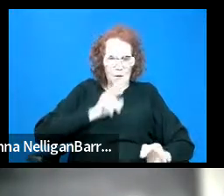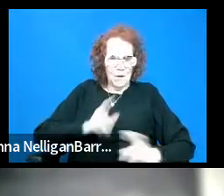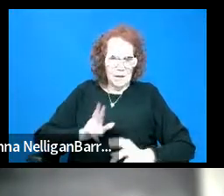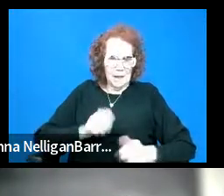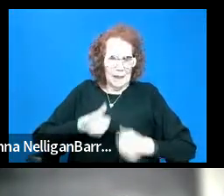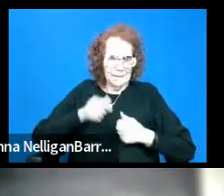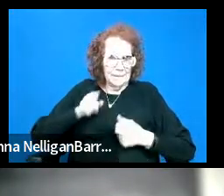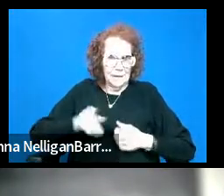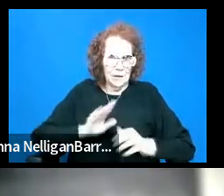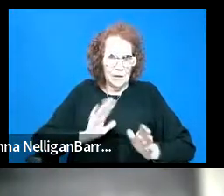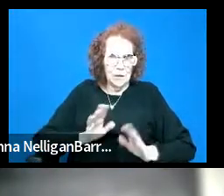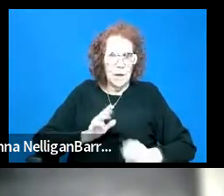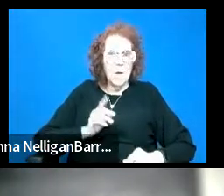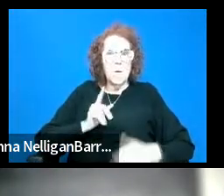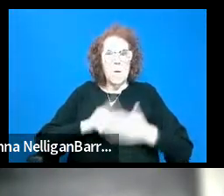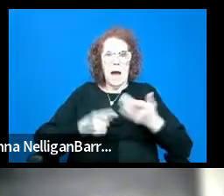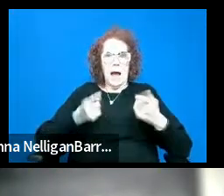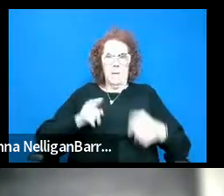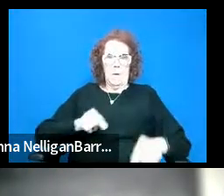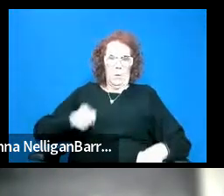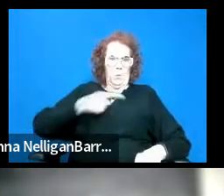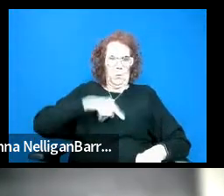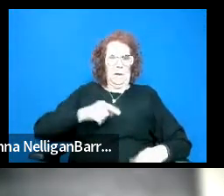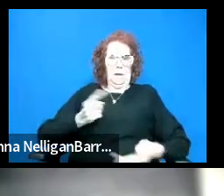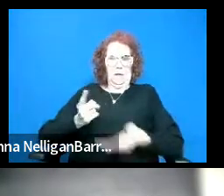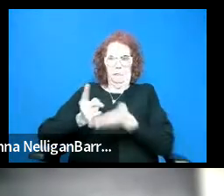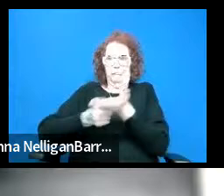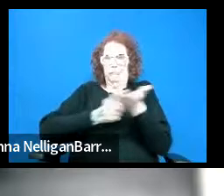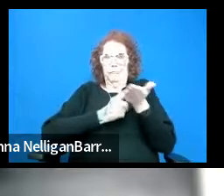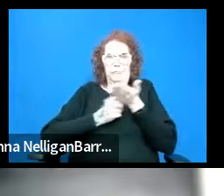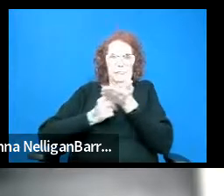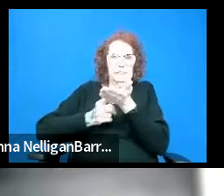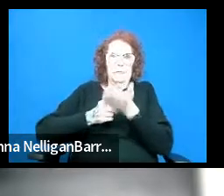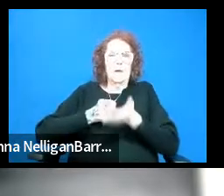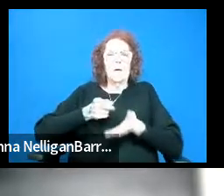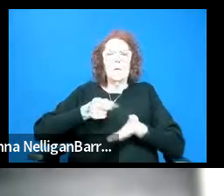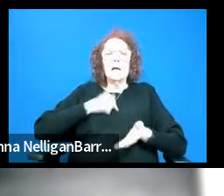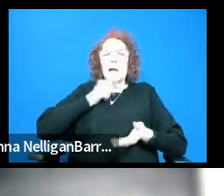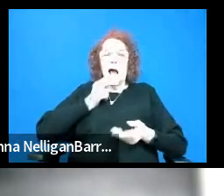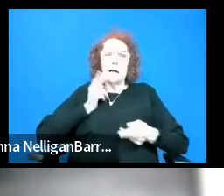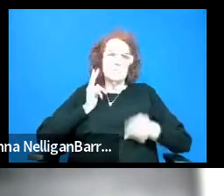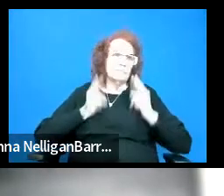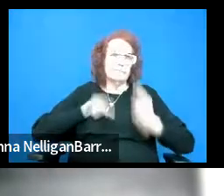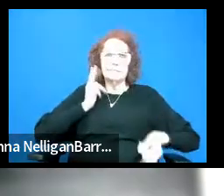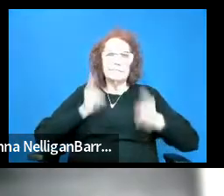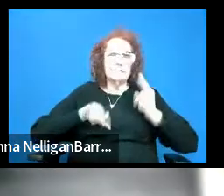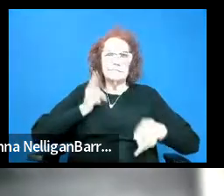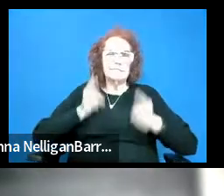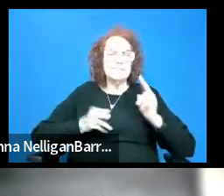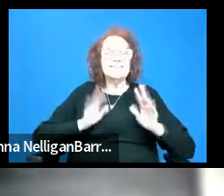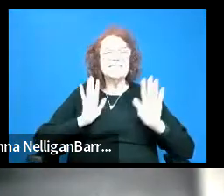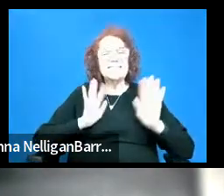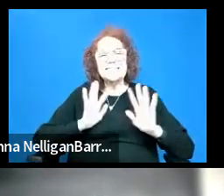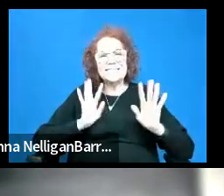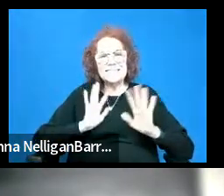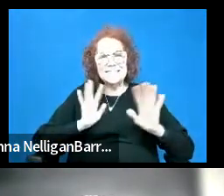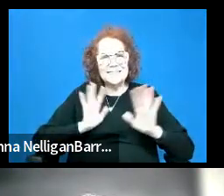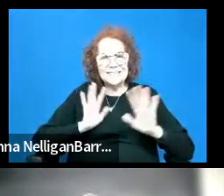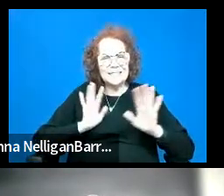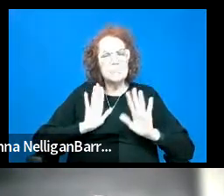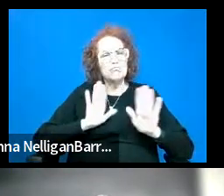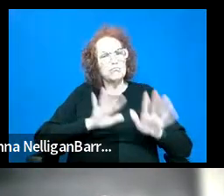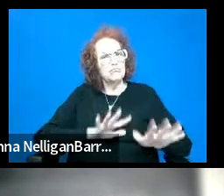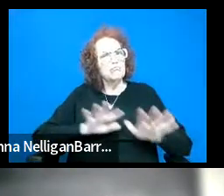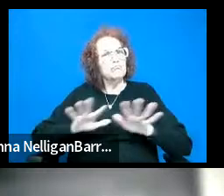it, that we're not rushing it. We have to get it right. Hopefully the pandemic